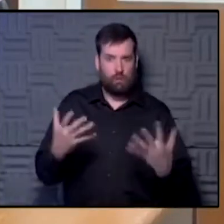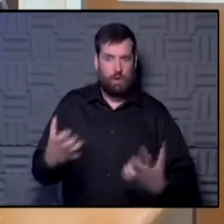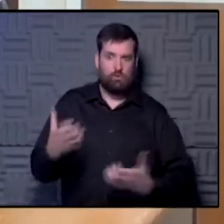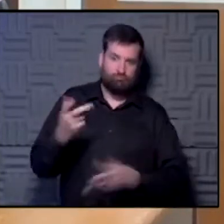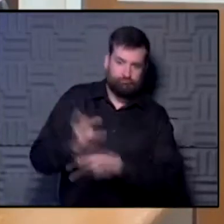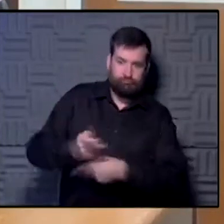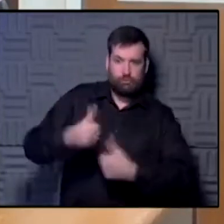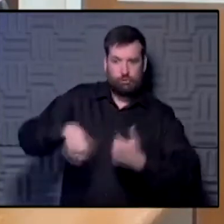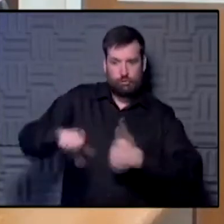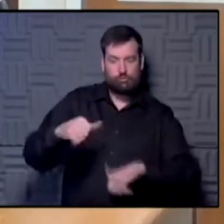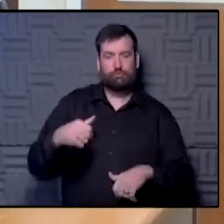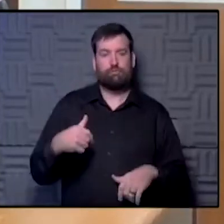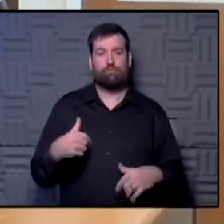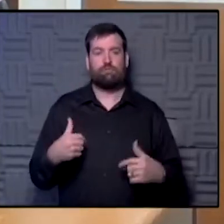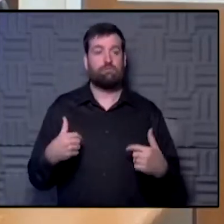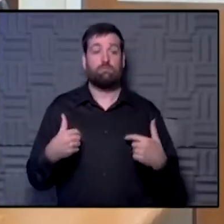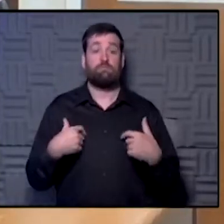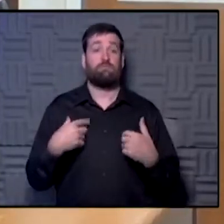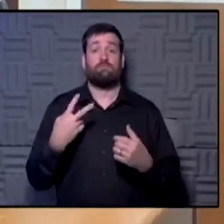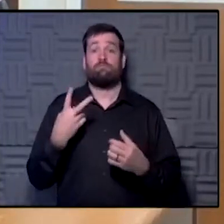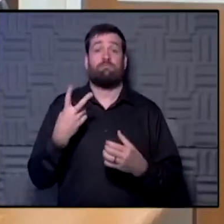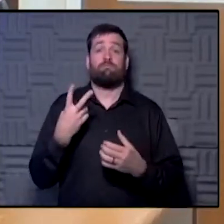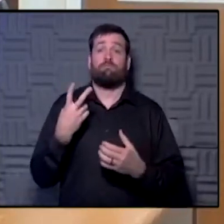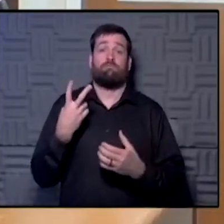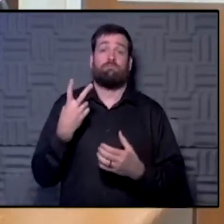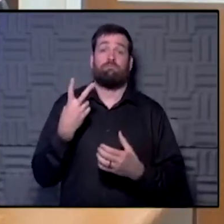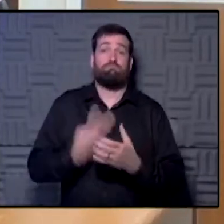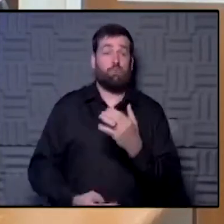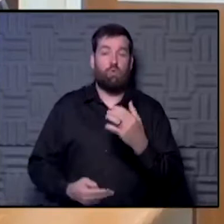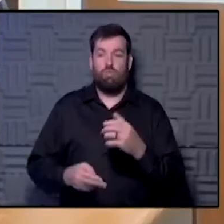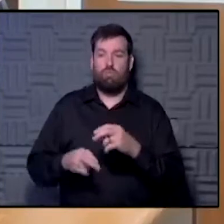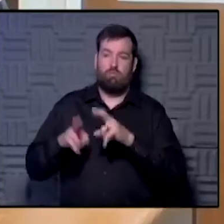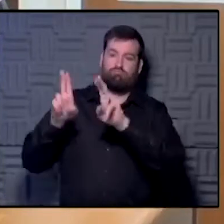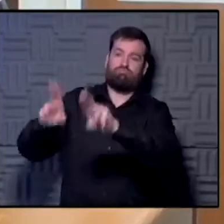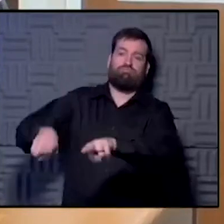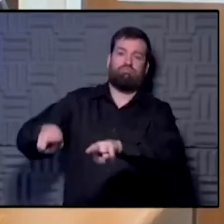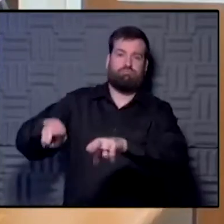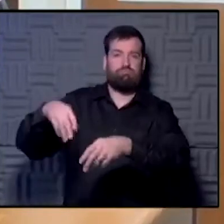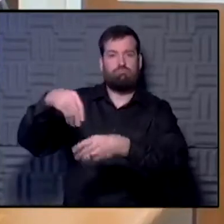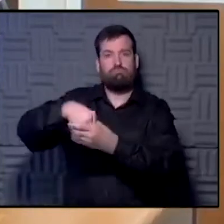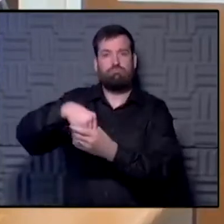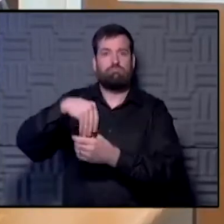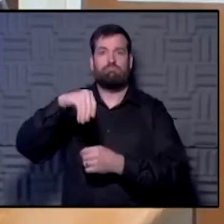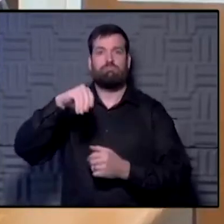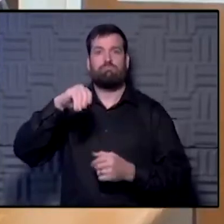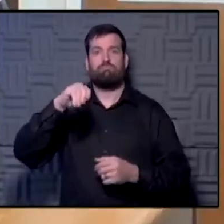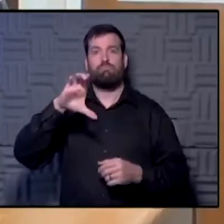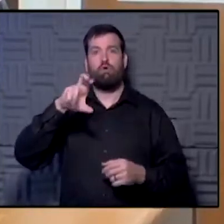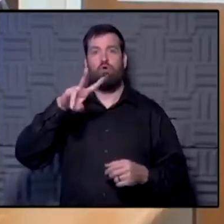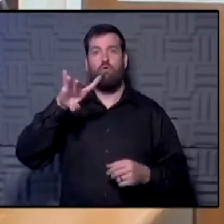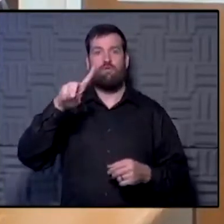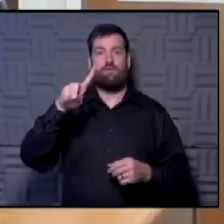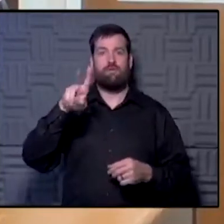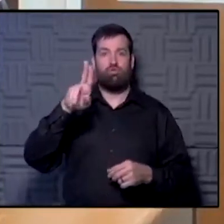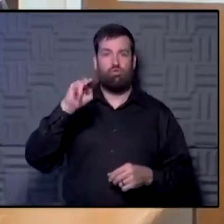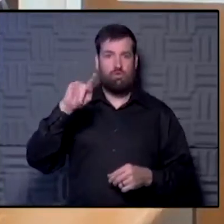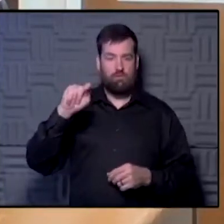we put both of them in the COVID unit. They were right next to each other. They could